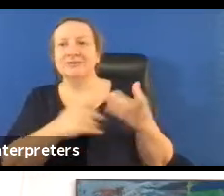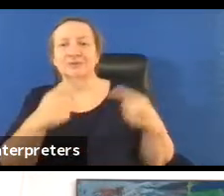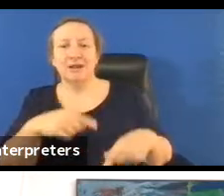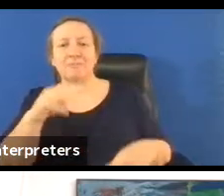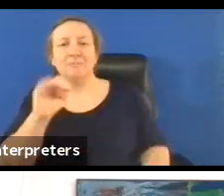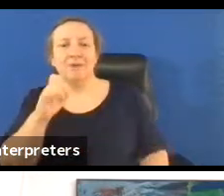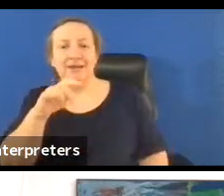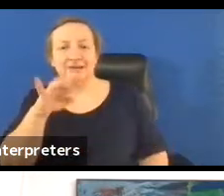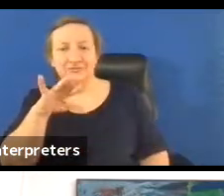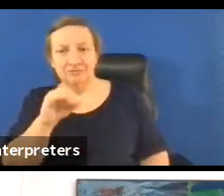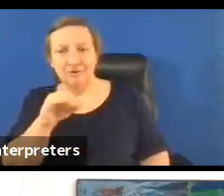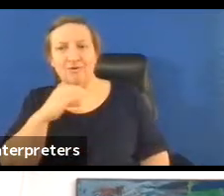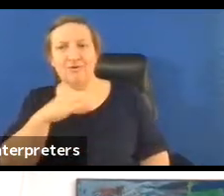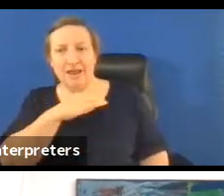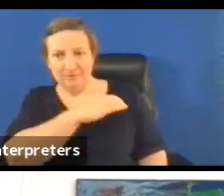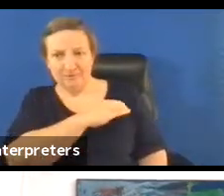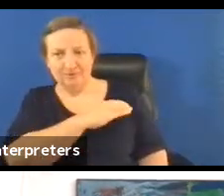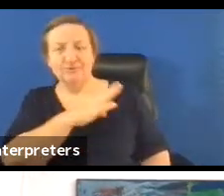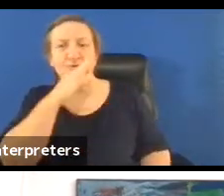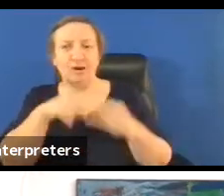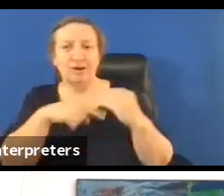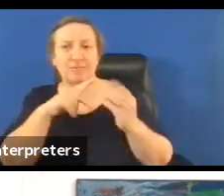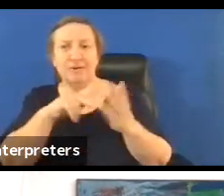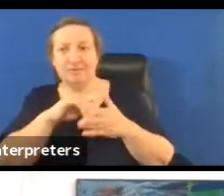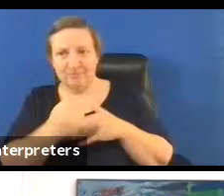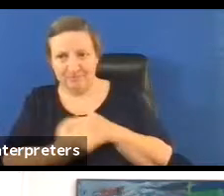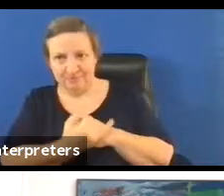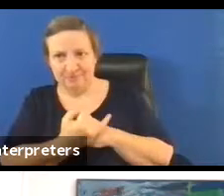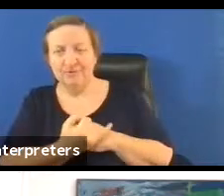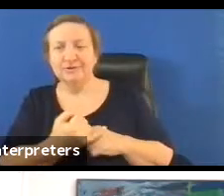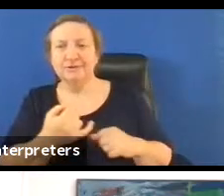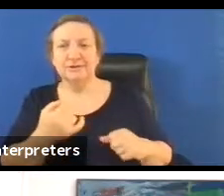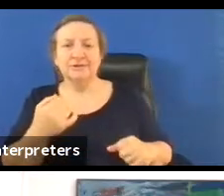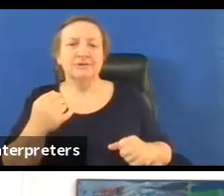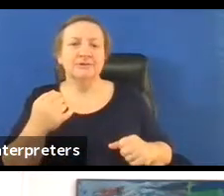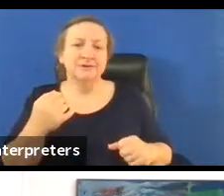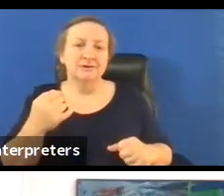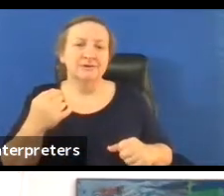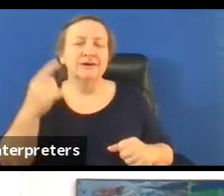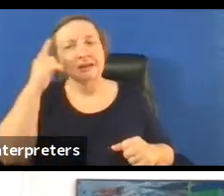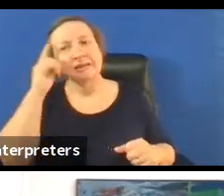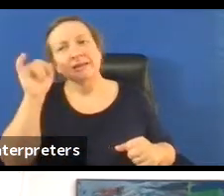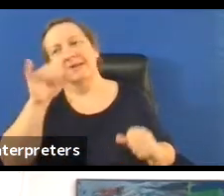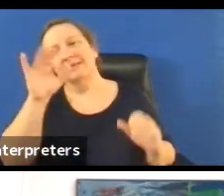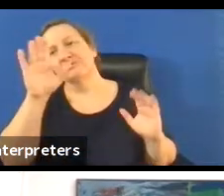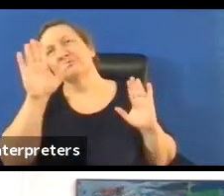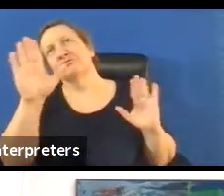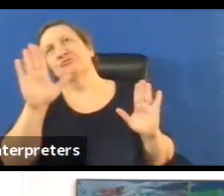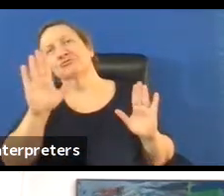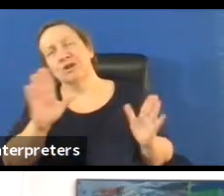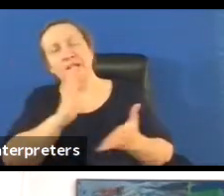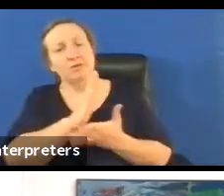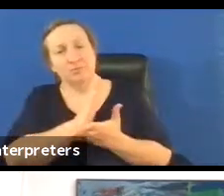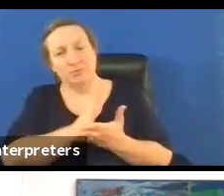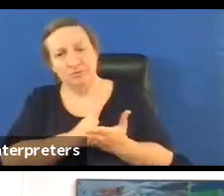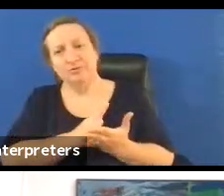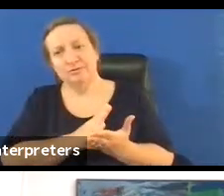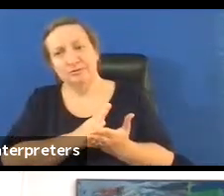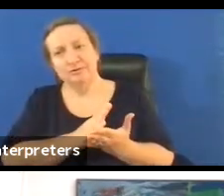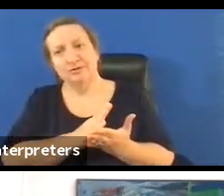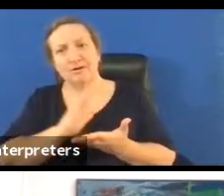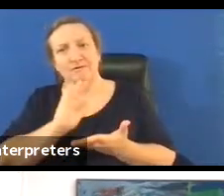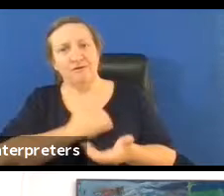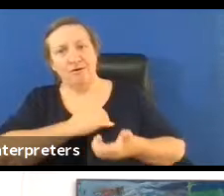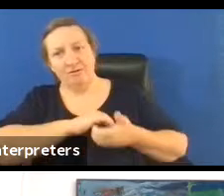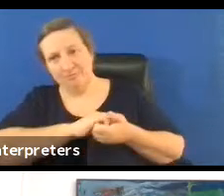Council and talk about the project. I think that is a great part of the